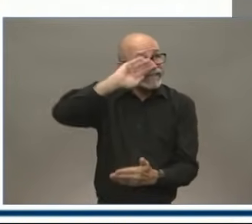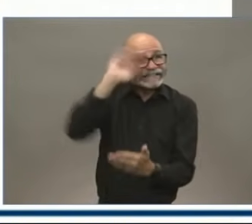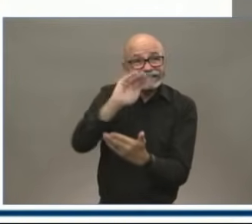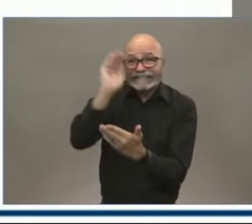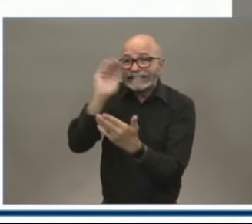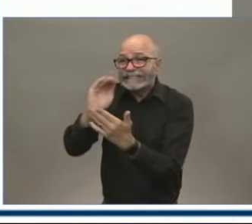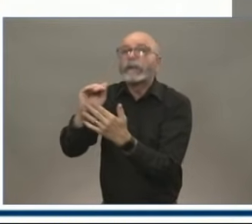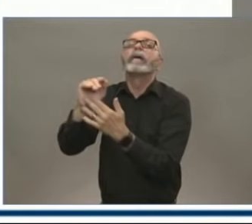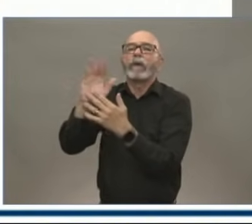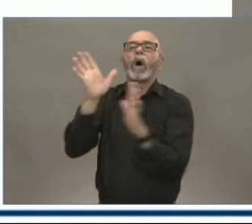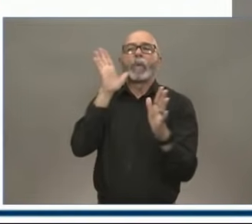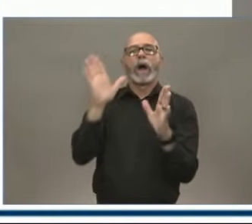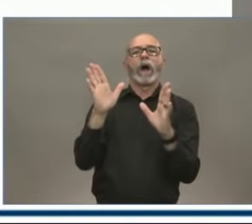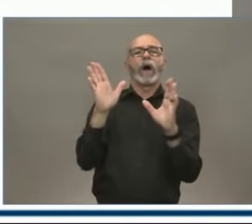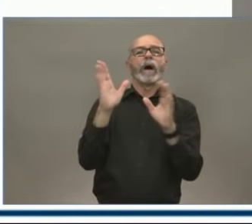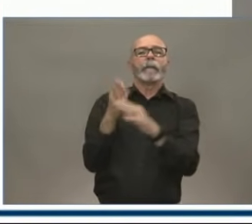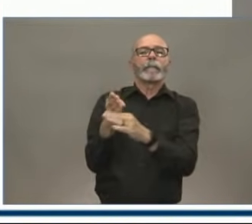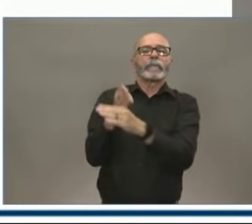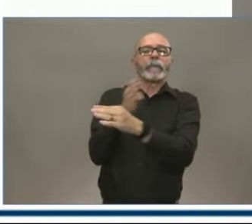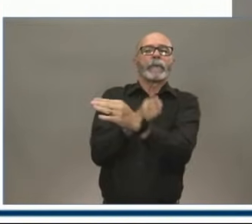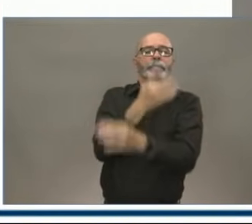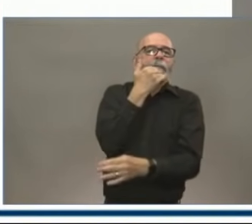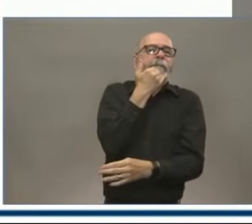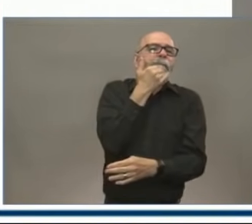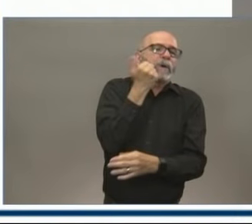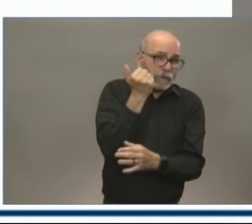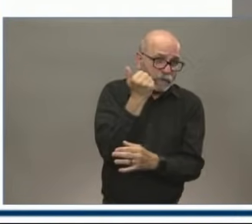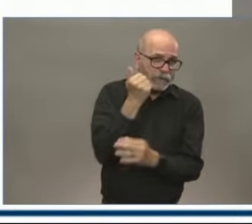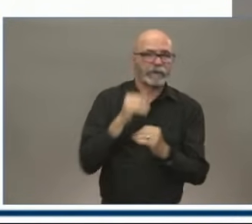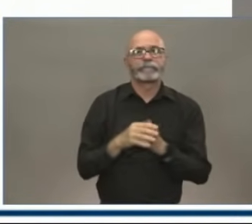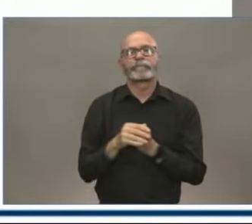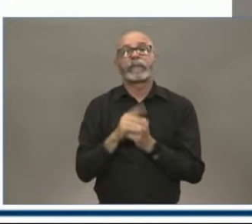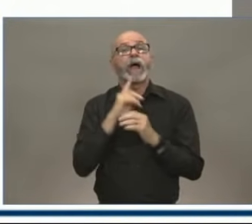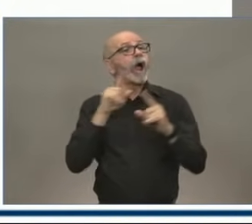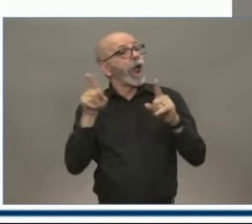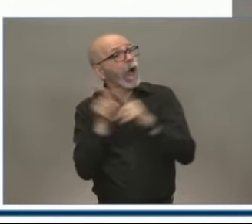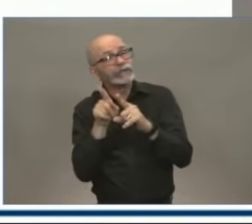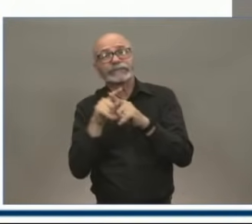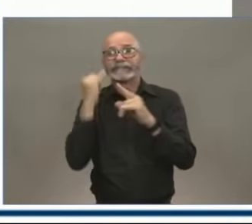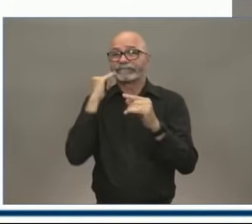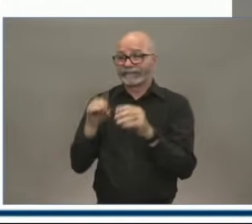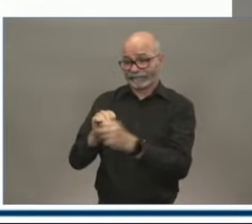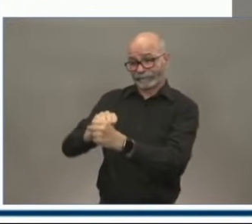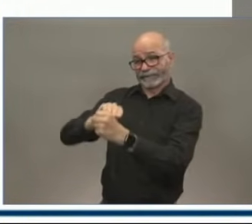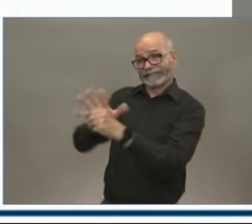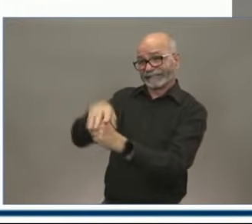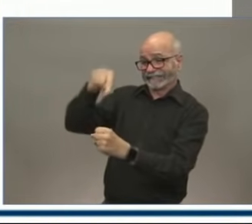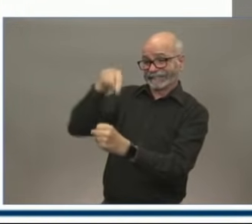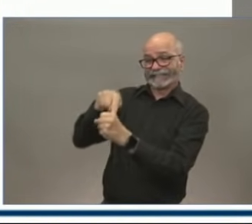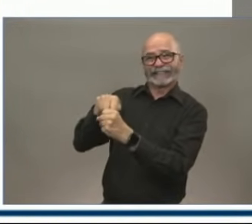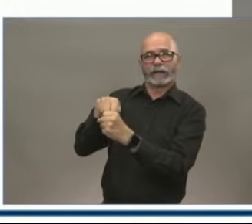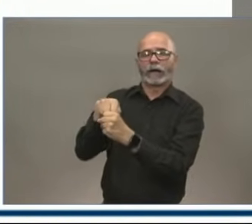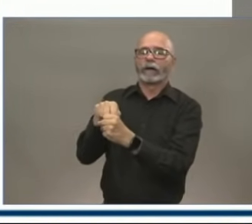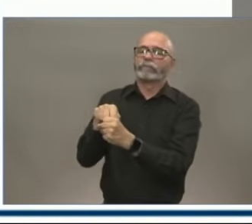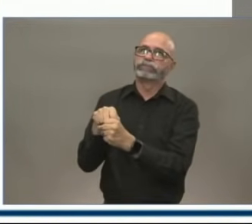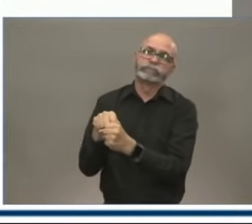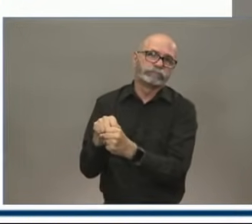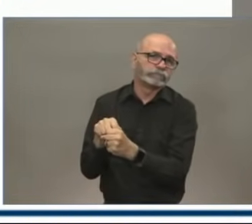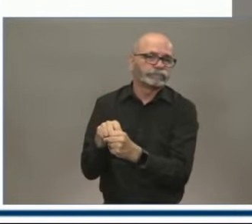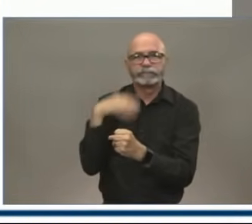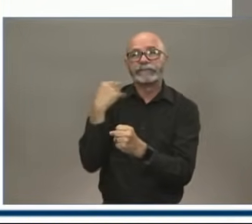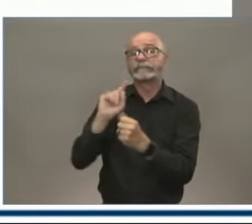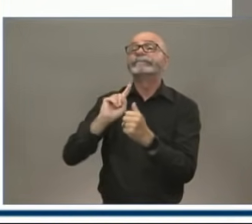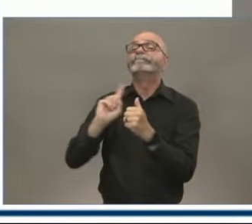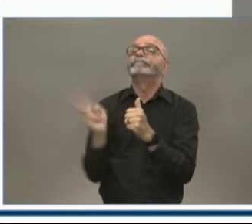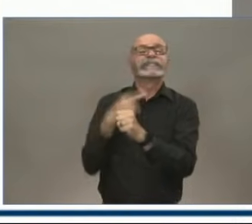right direction. Another indicator is how the virus is spreading. At the beginning of the first wave, our cases were either